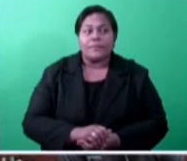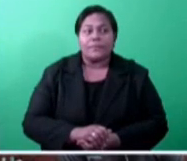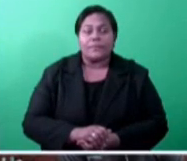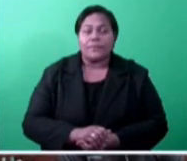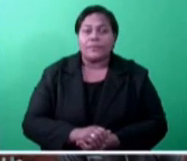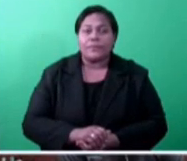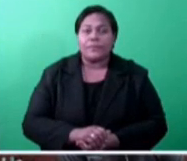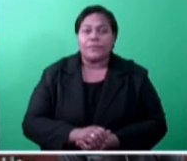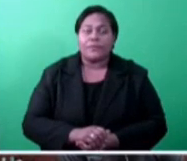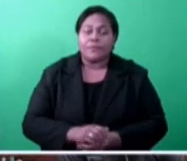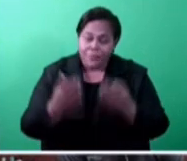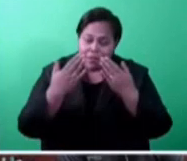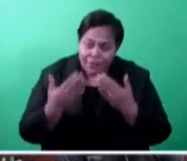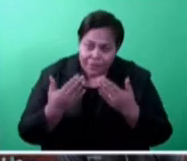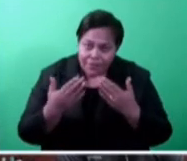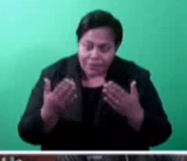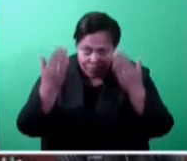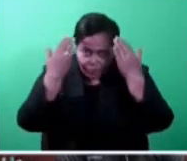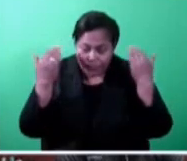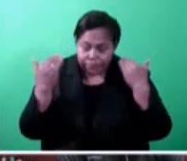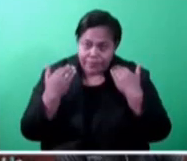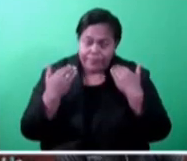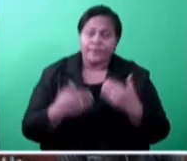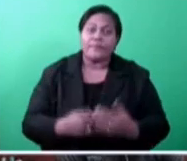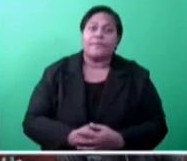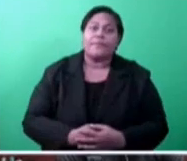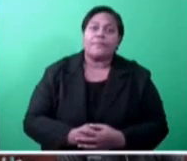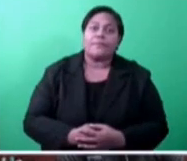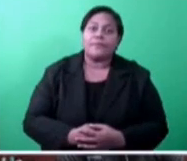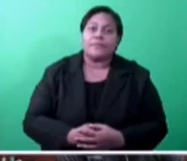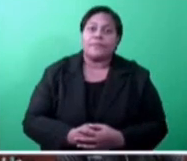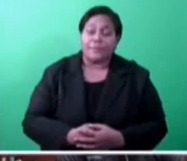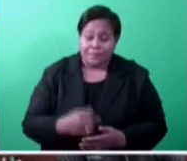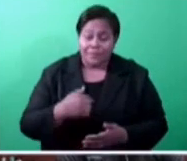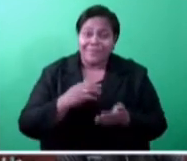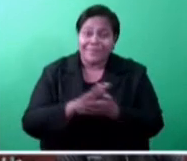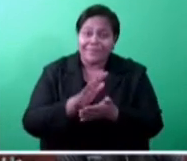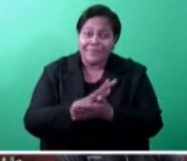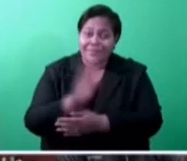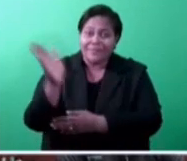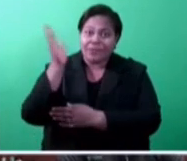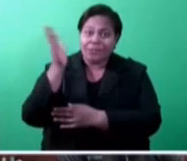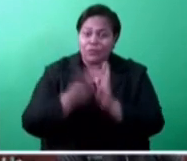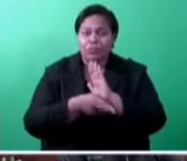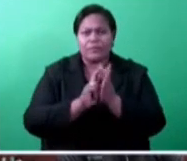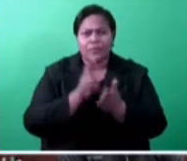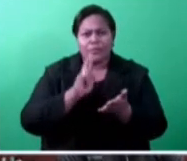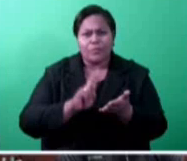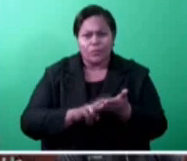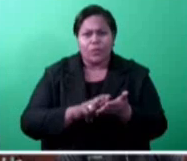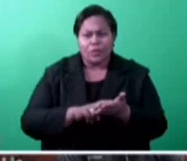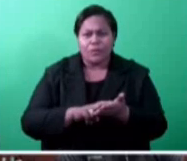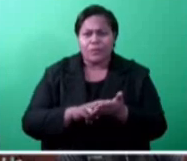Thank you, Honourable Speaker, sir. I am pleased to present the review report on the Kigali Amendment to the